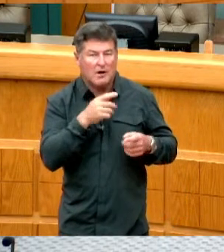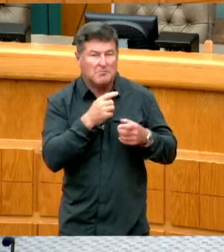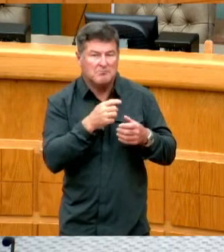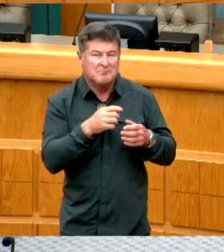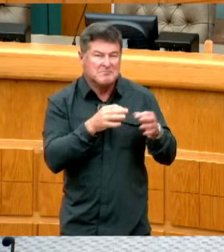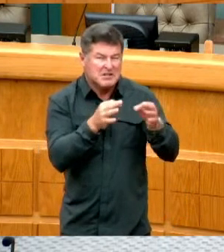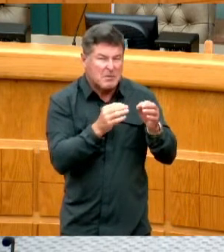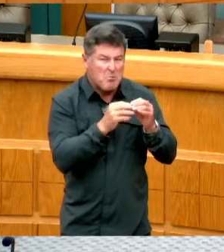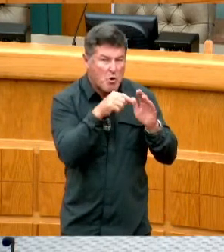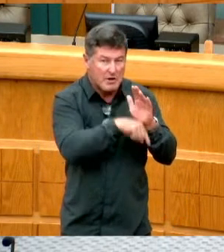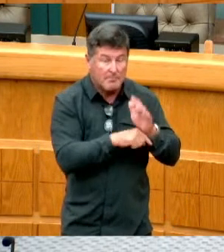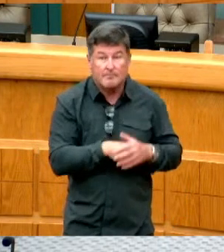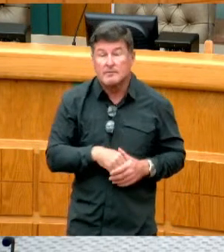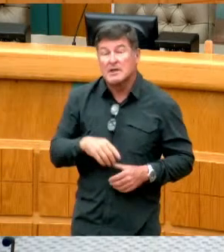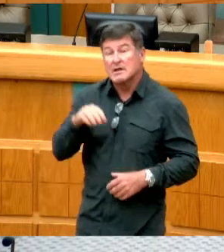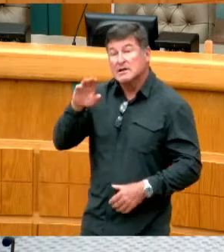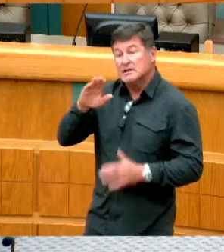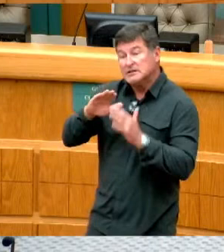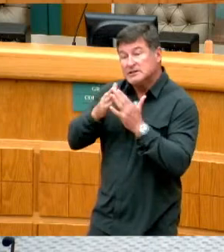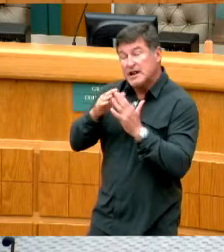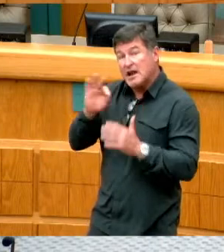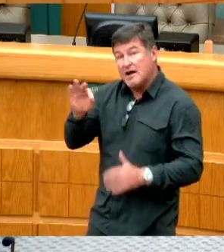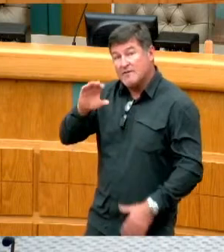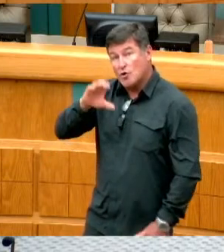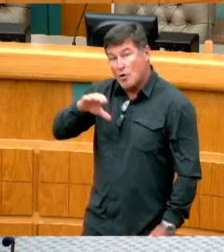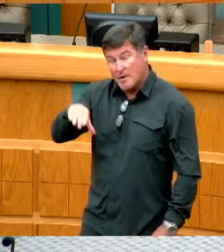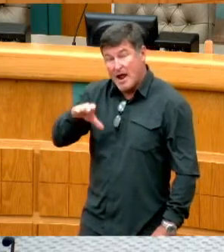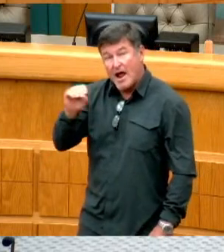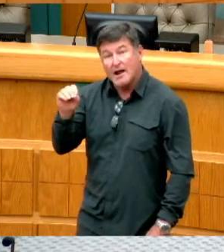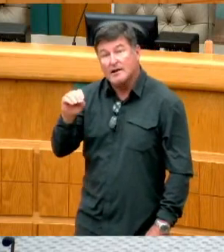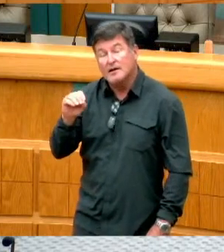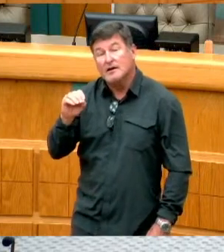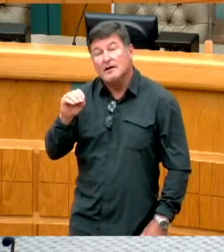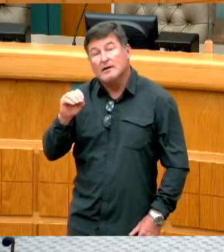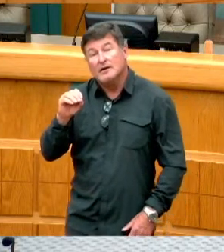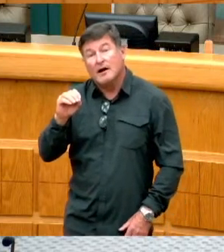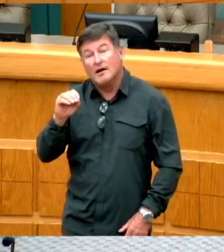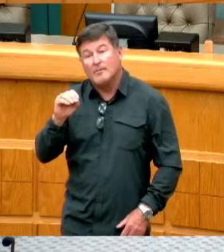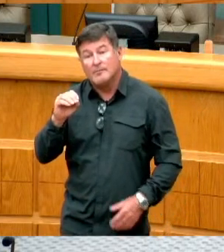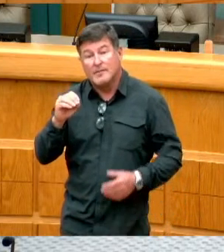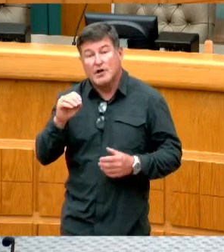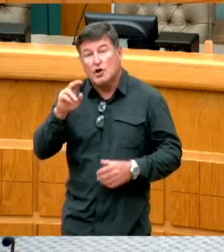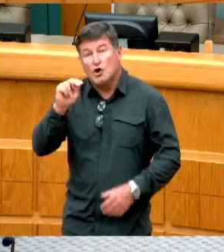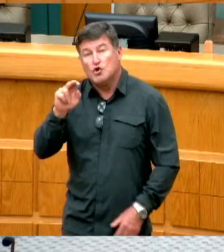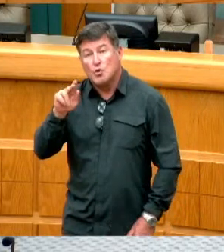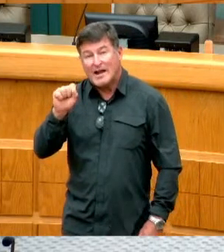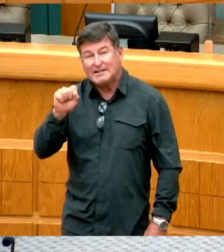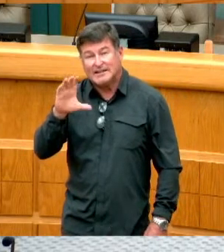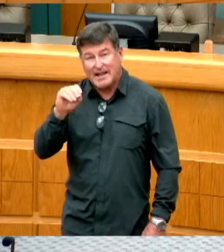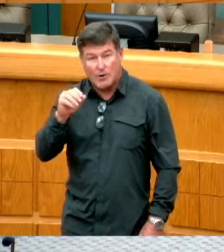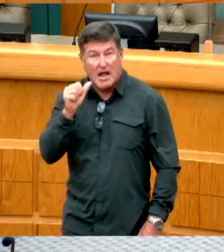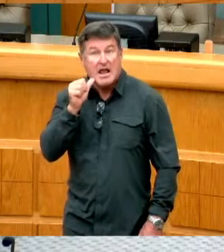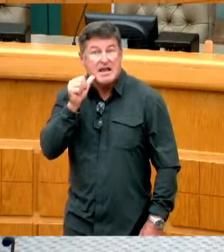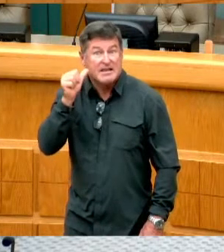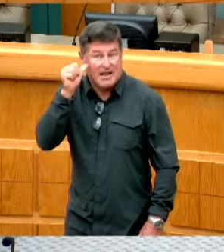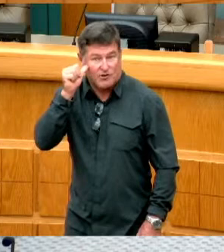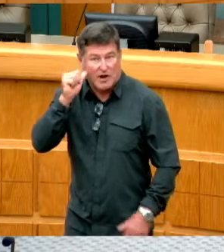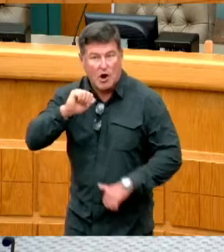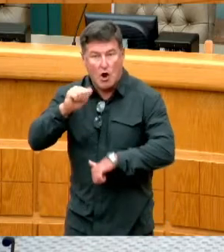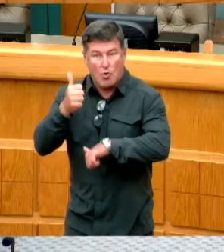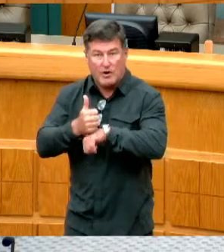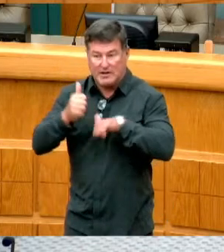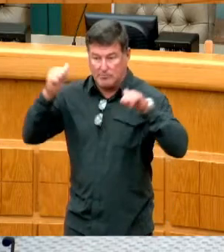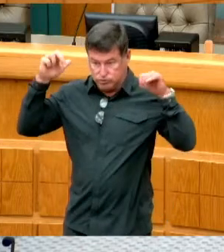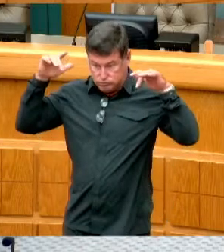and Nueces County Health District held a vaccination clinic at the Richard Borchard Fairgrounds in Robstown yesterday. We were able